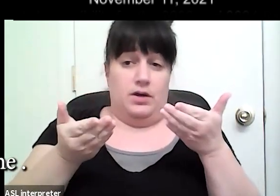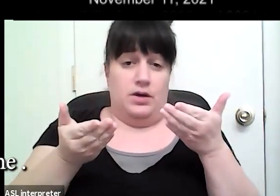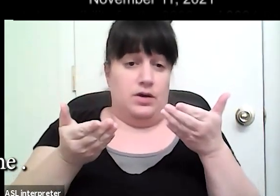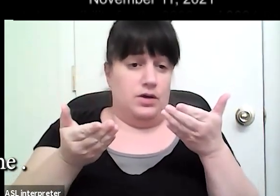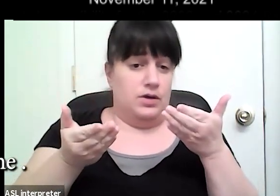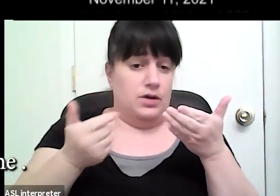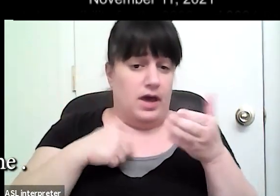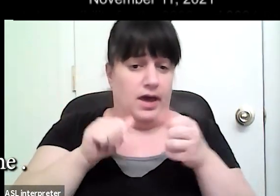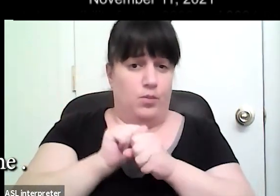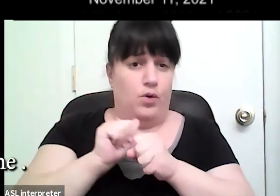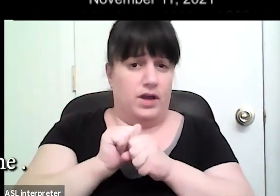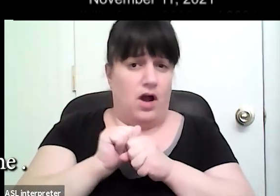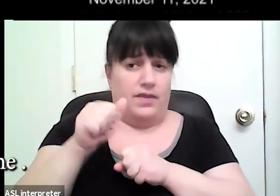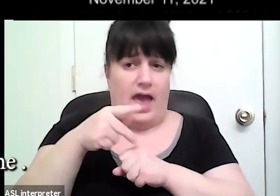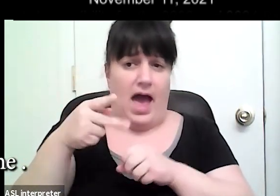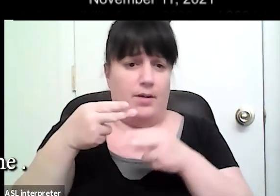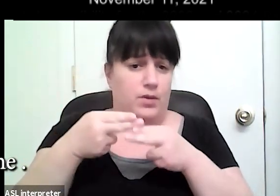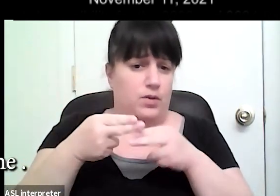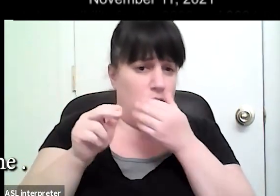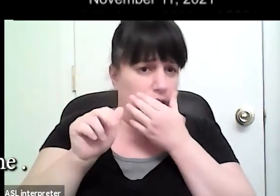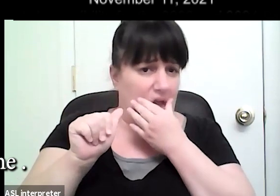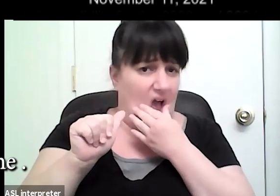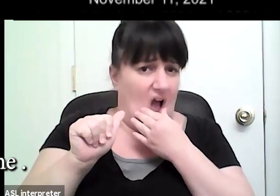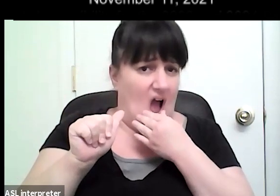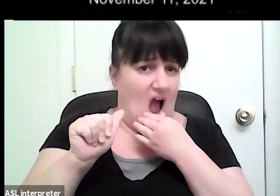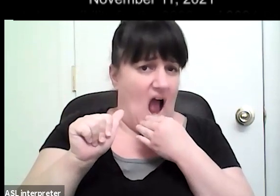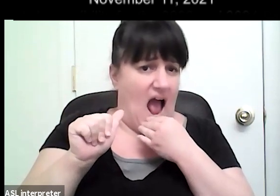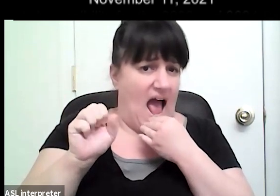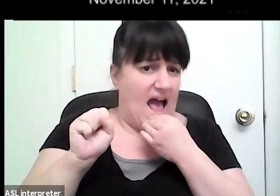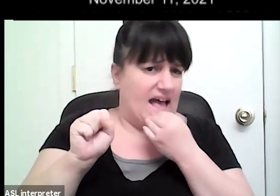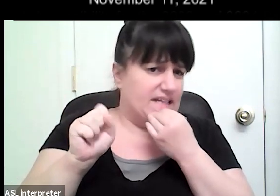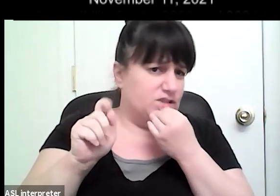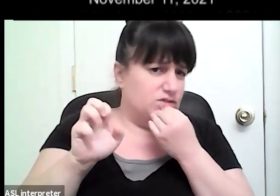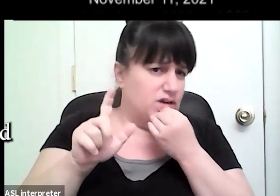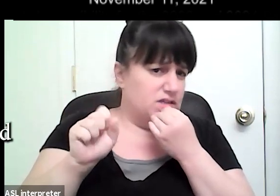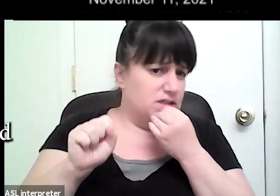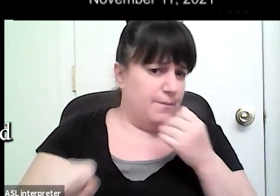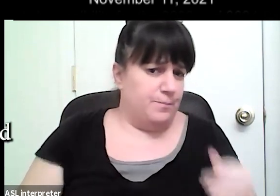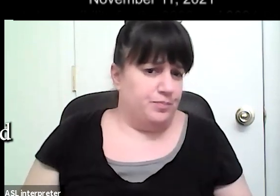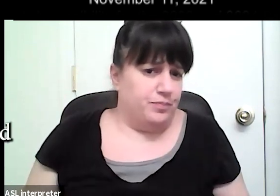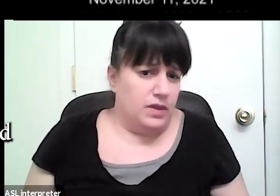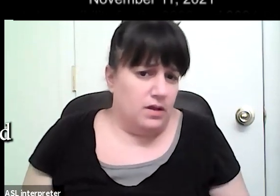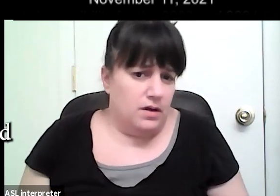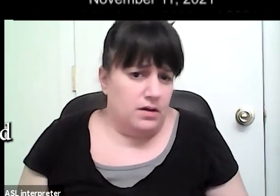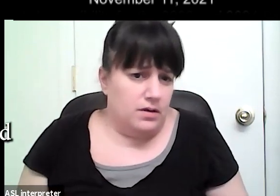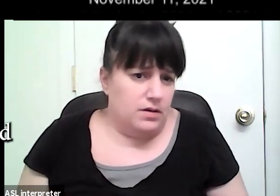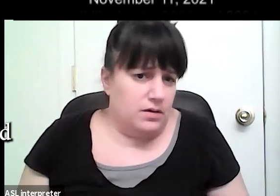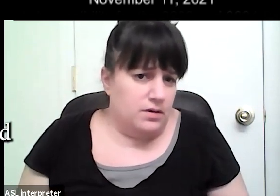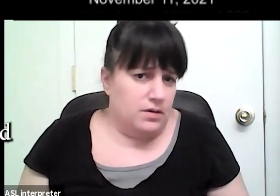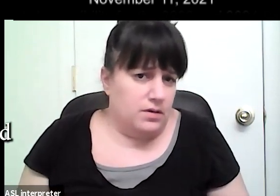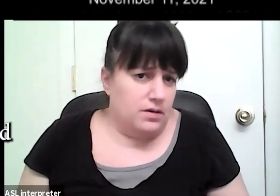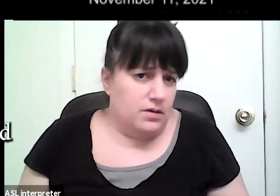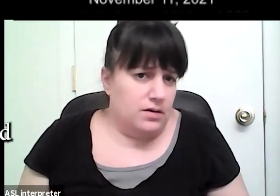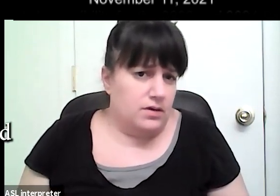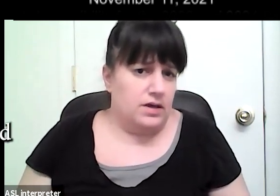have been working on, which is called Astrios. Bill 1 of 1. Good afternoon. I see this is your first time on